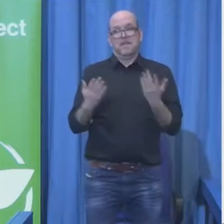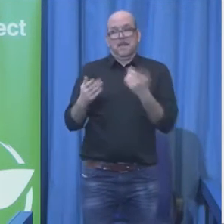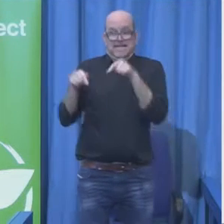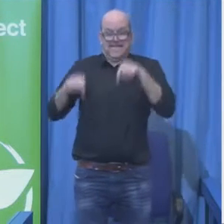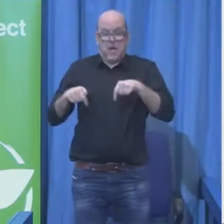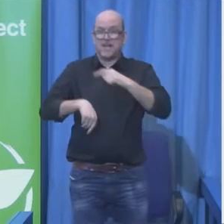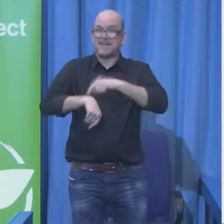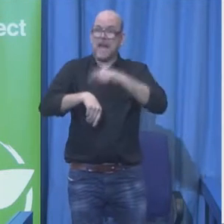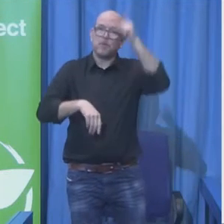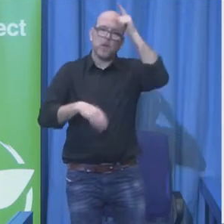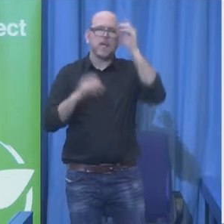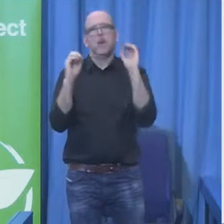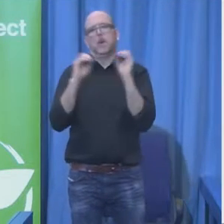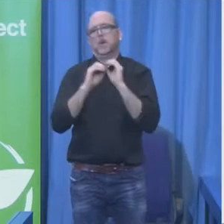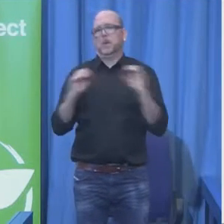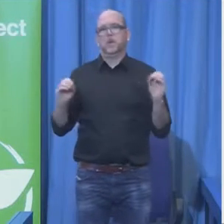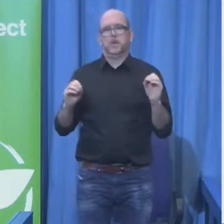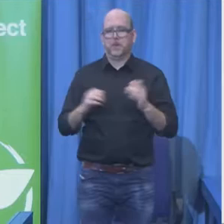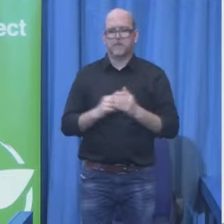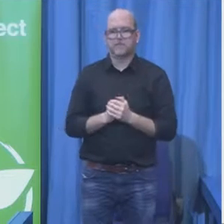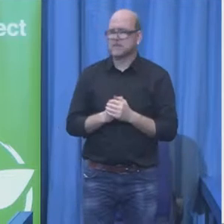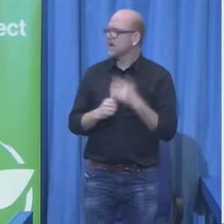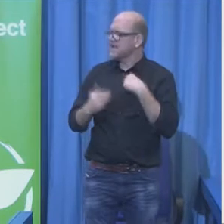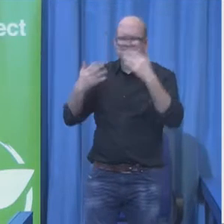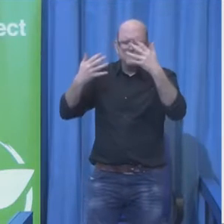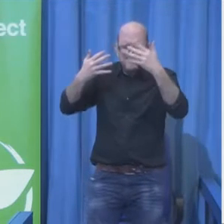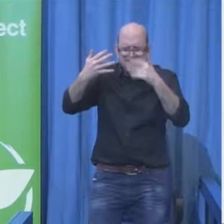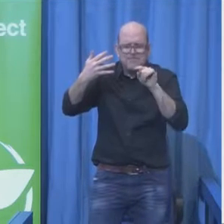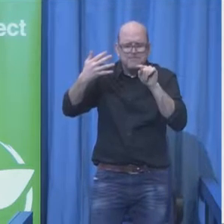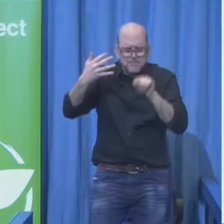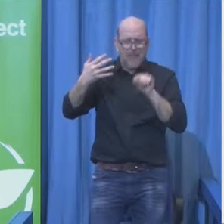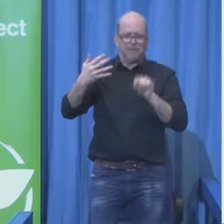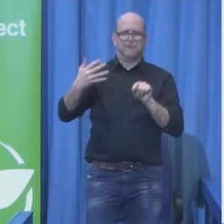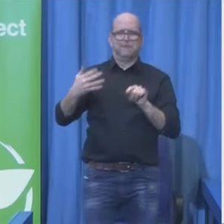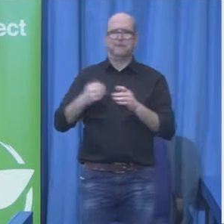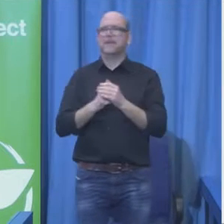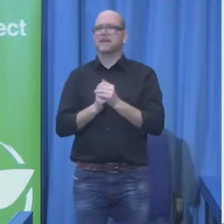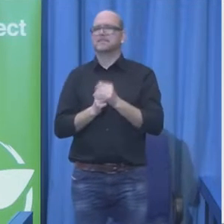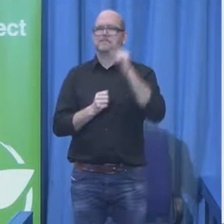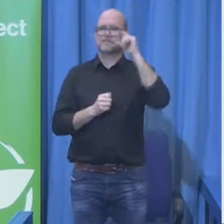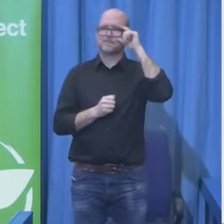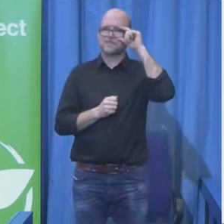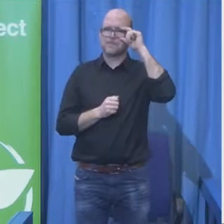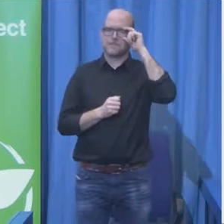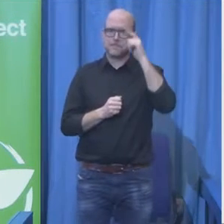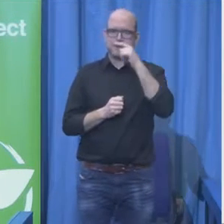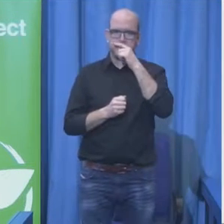Let me move on very fast here. Legislative barriers, of course. Again,